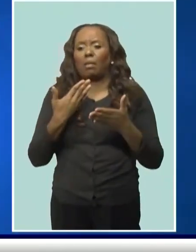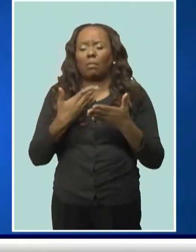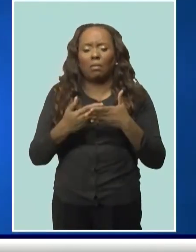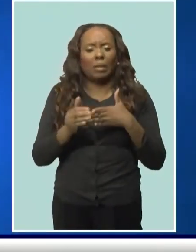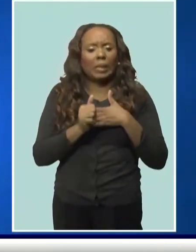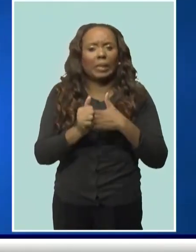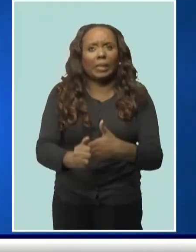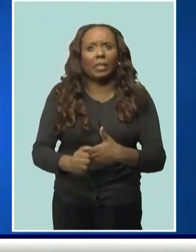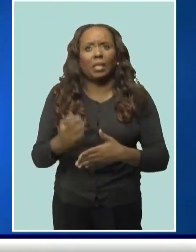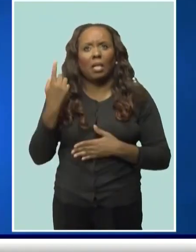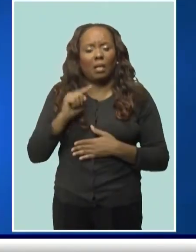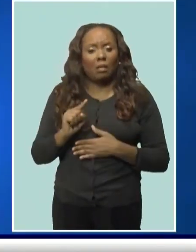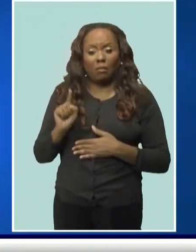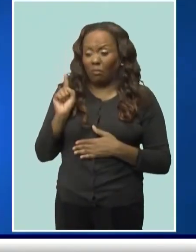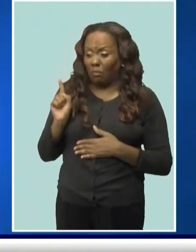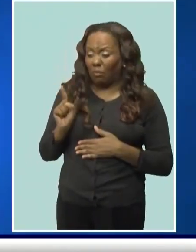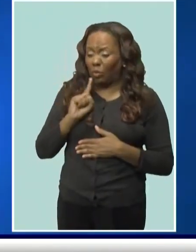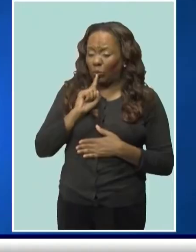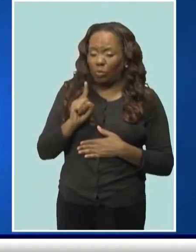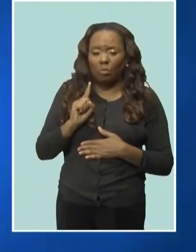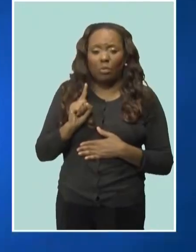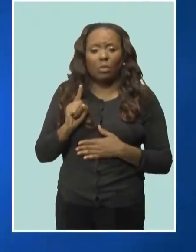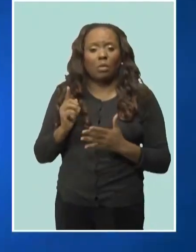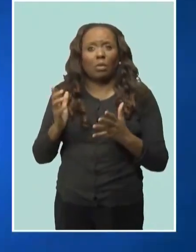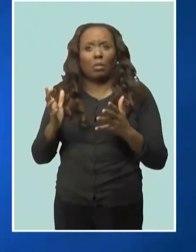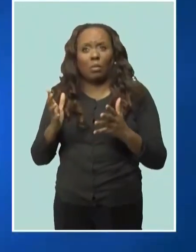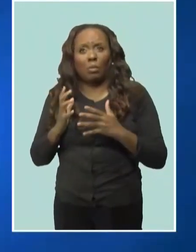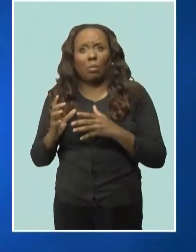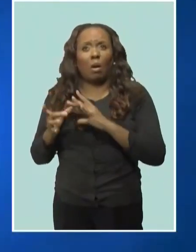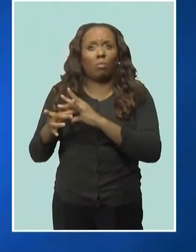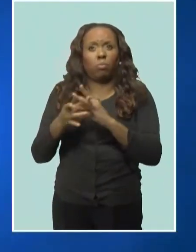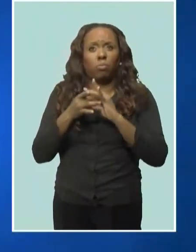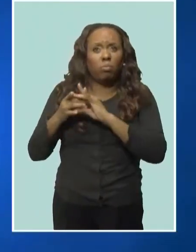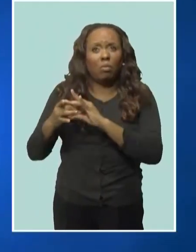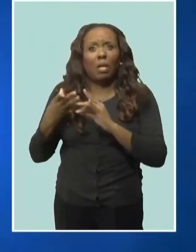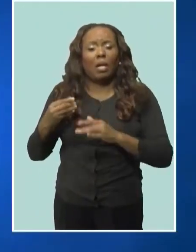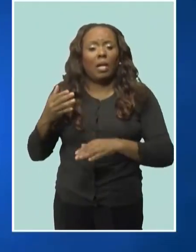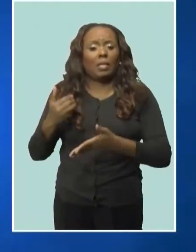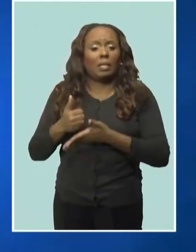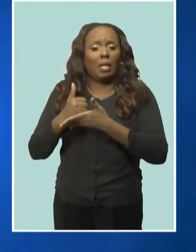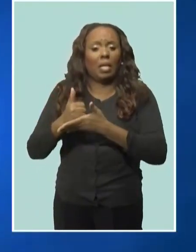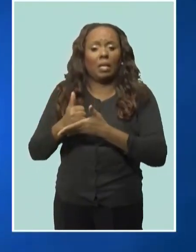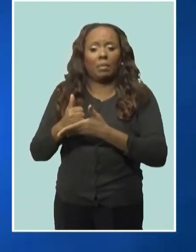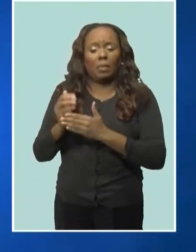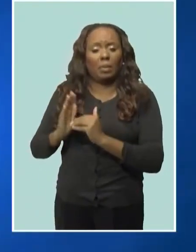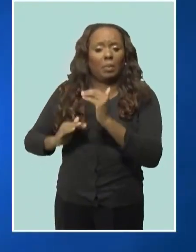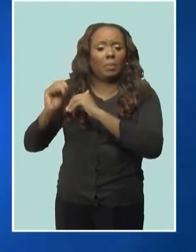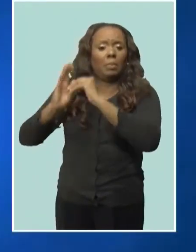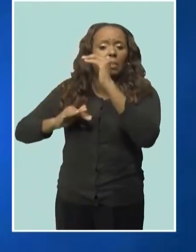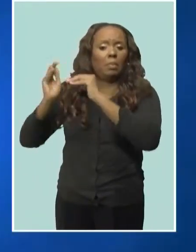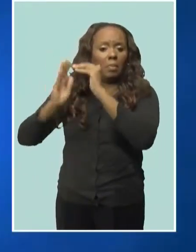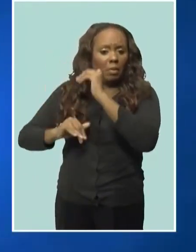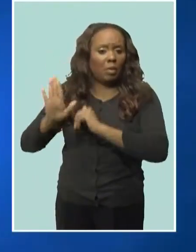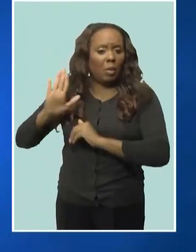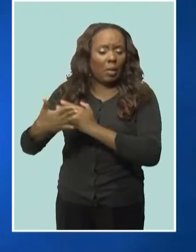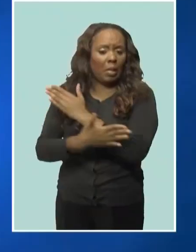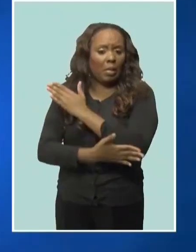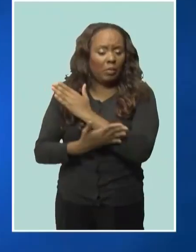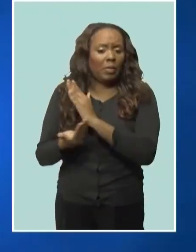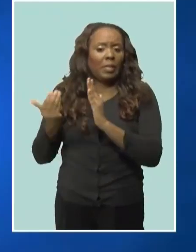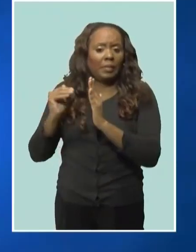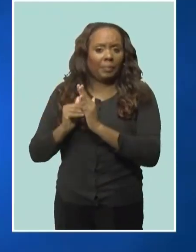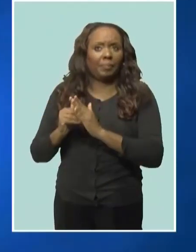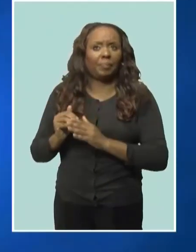for reconciliation and for the rebuilding of your country. And we want to salute you as one of